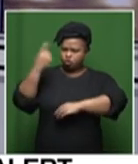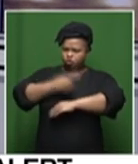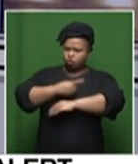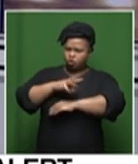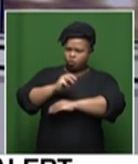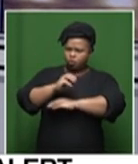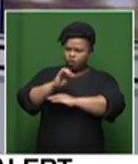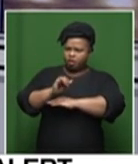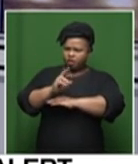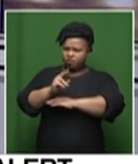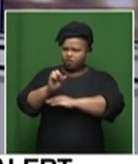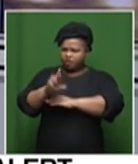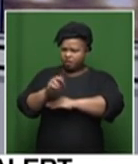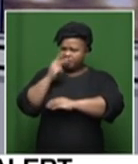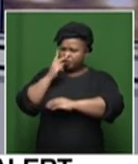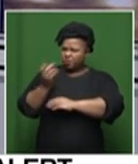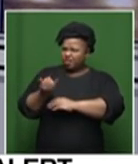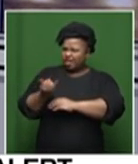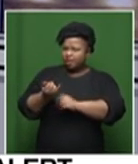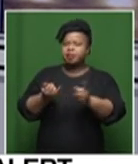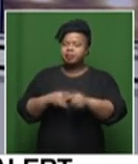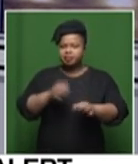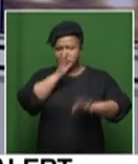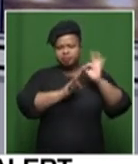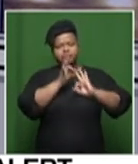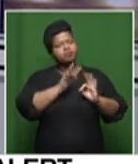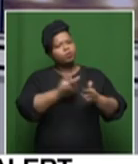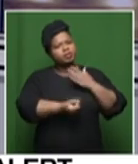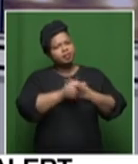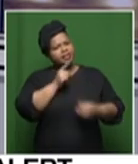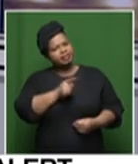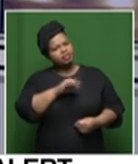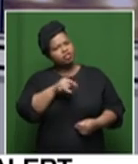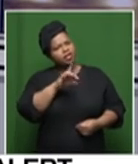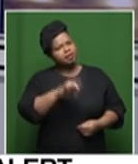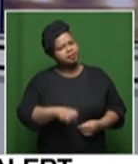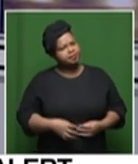Moy River Toll Plaza, but perhaps you can give us more detail. How's it going there, Jade?